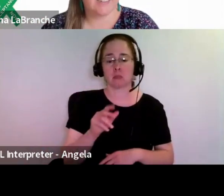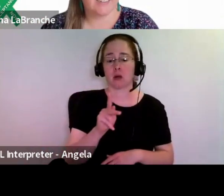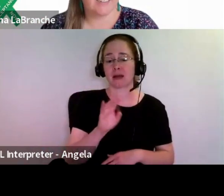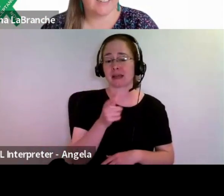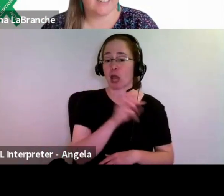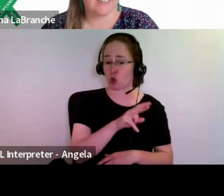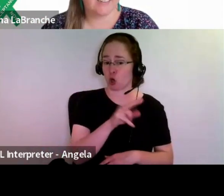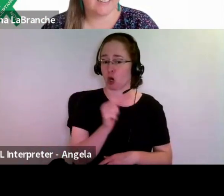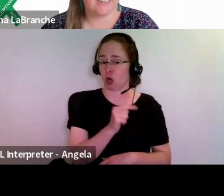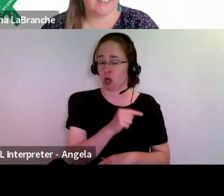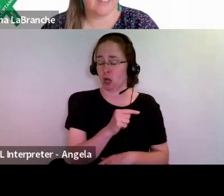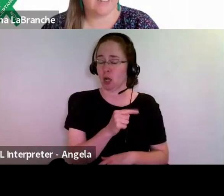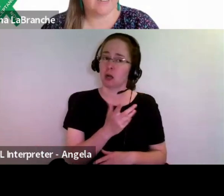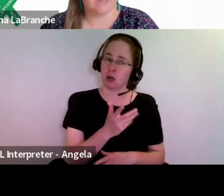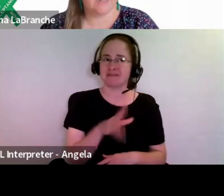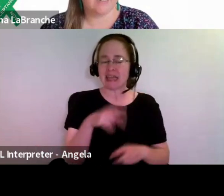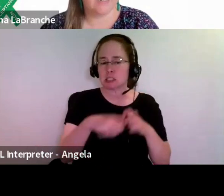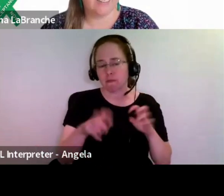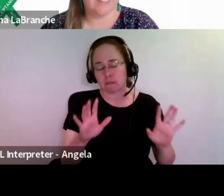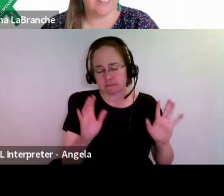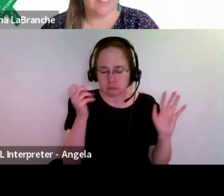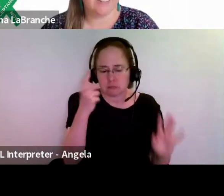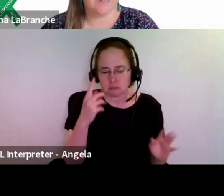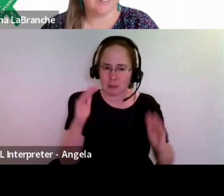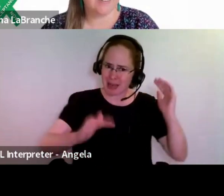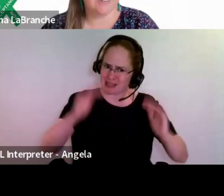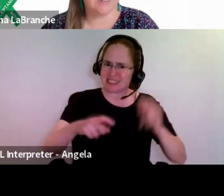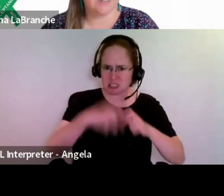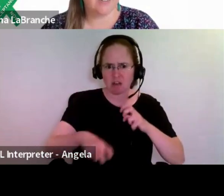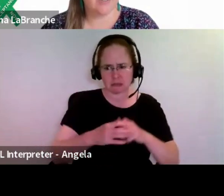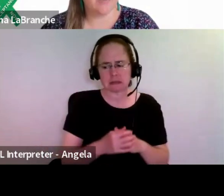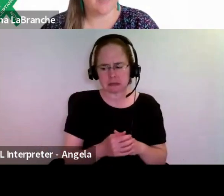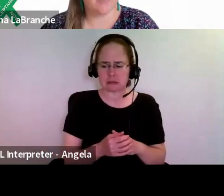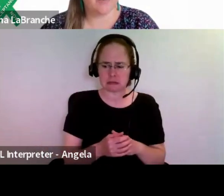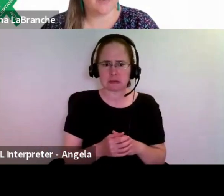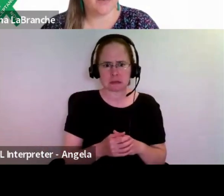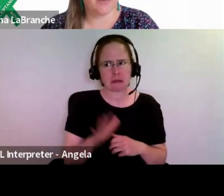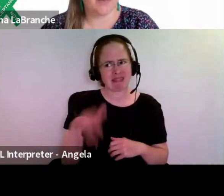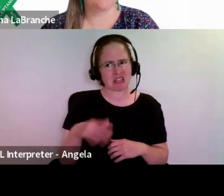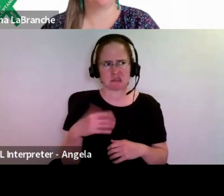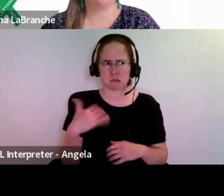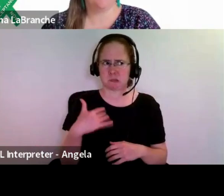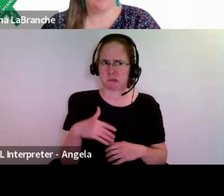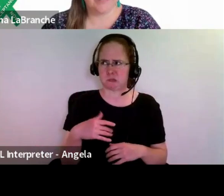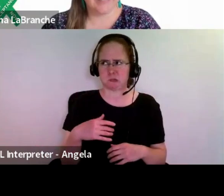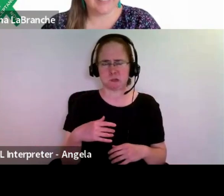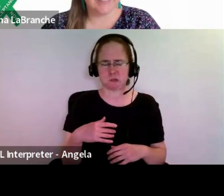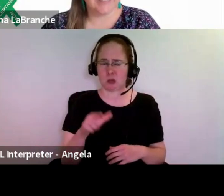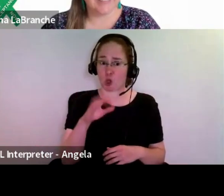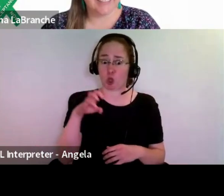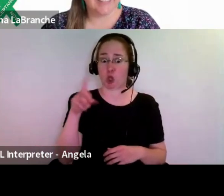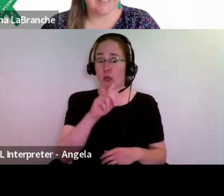Kyler, it is tough. It's I mean, to balance it, that's a loaded question. I